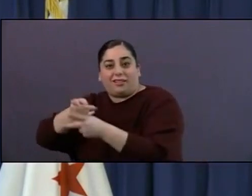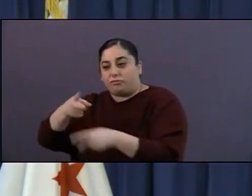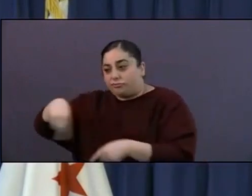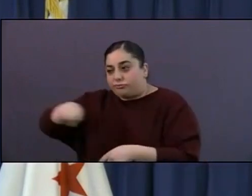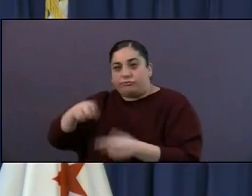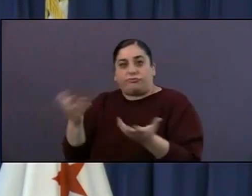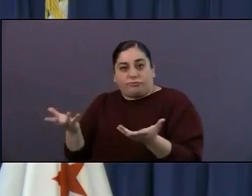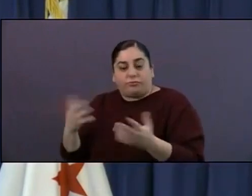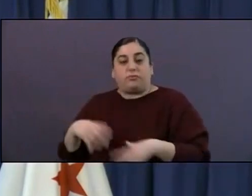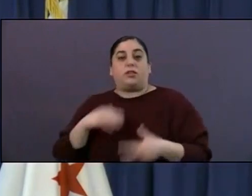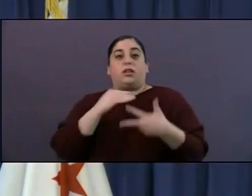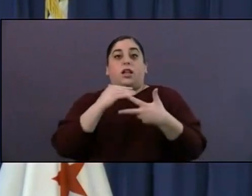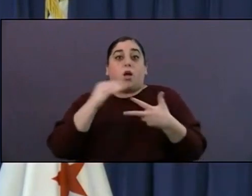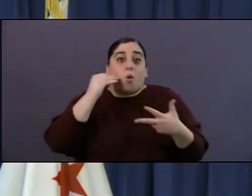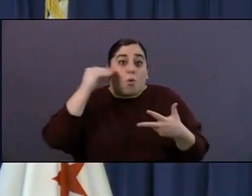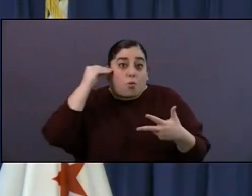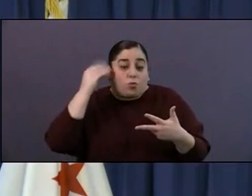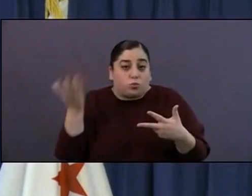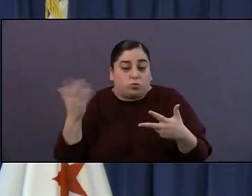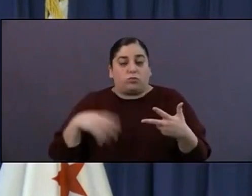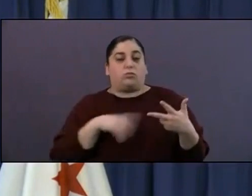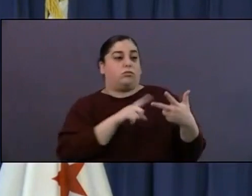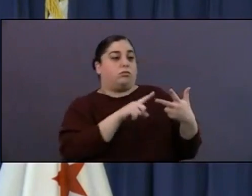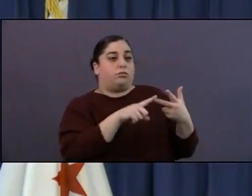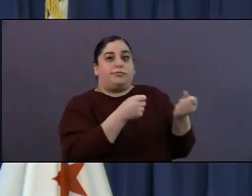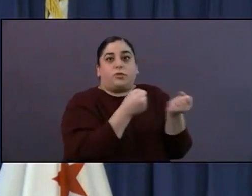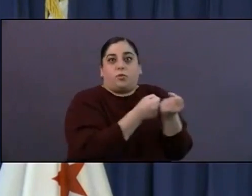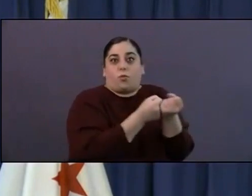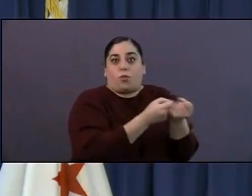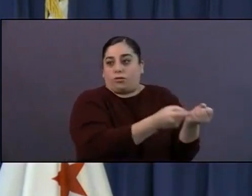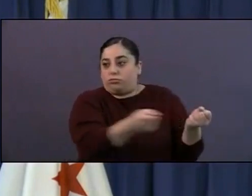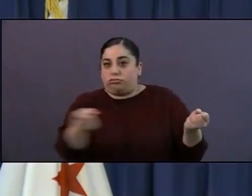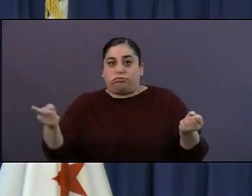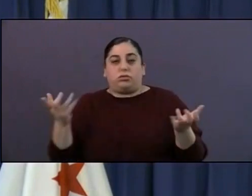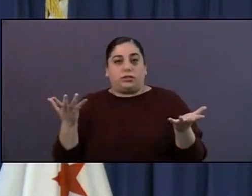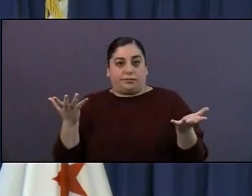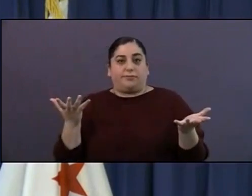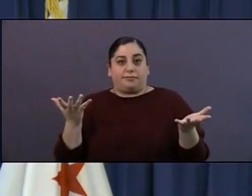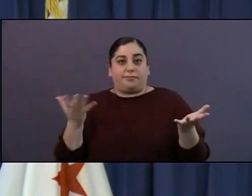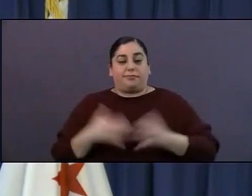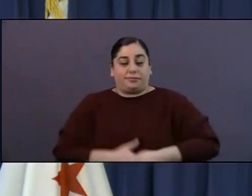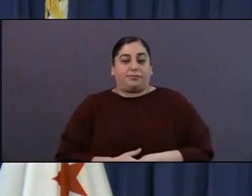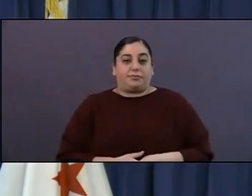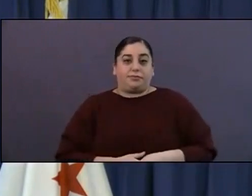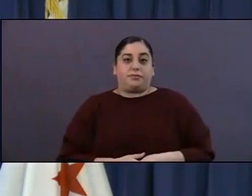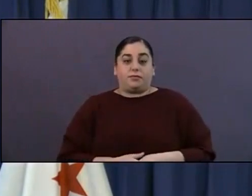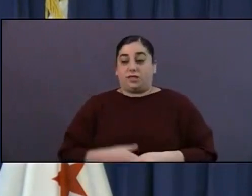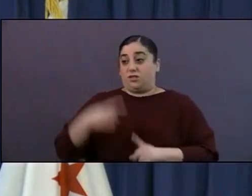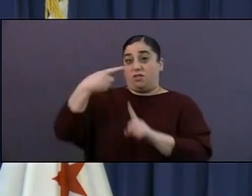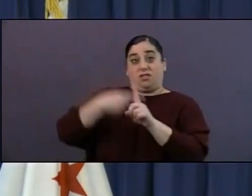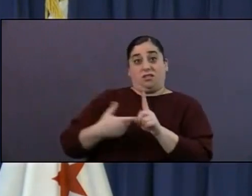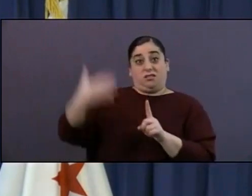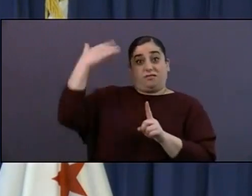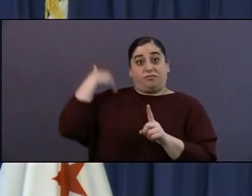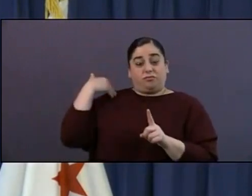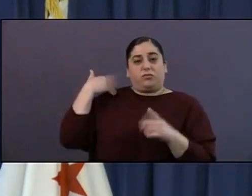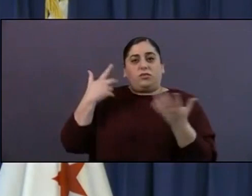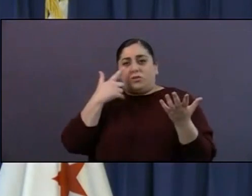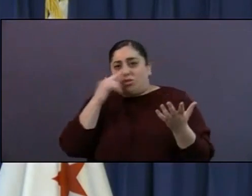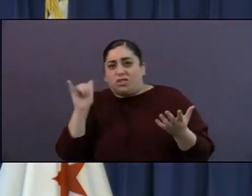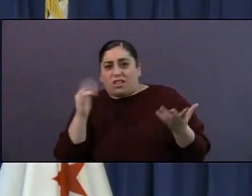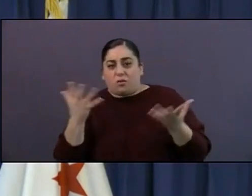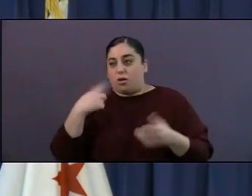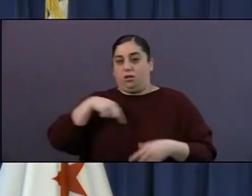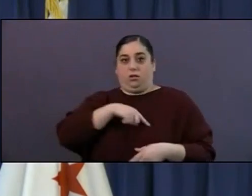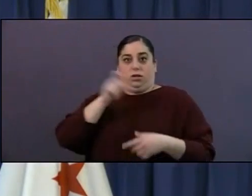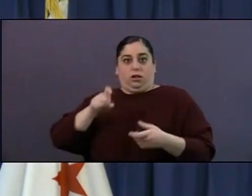budget update that I'm releasing. Among the biggest changes from the initial budget plan I released last month are keeping operating